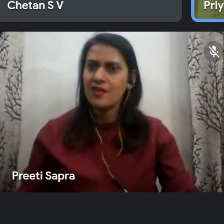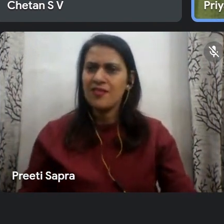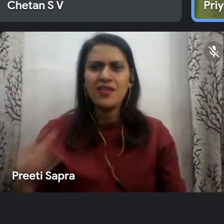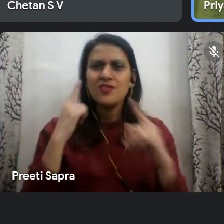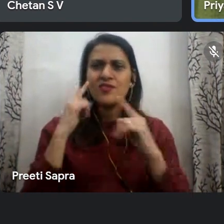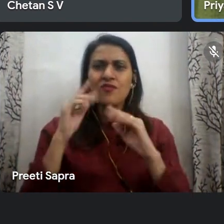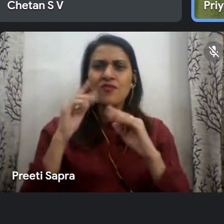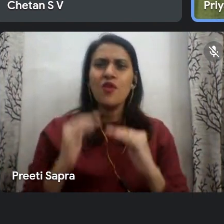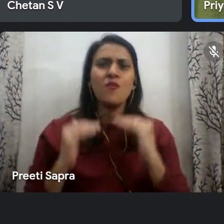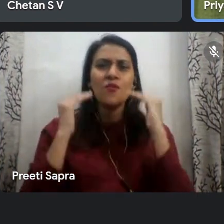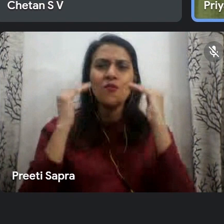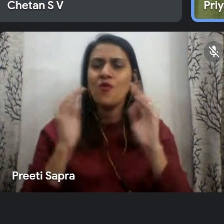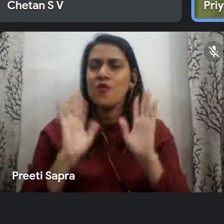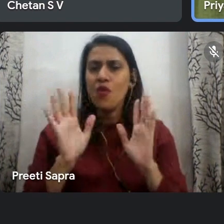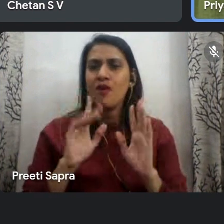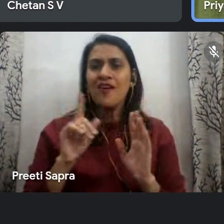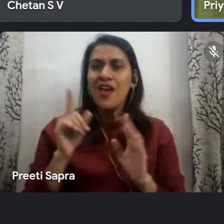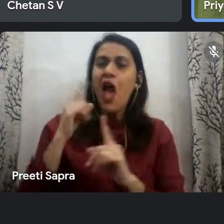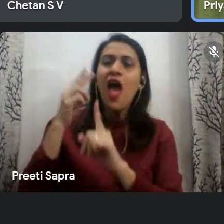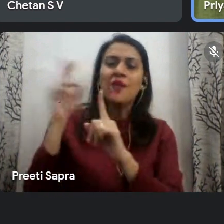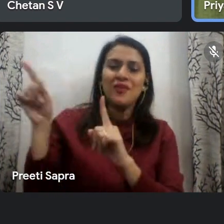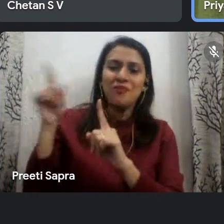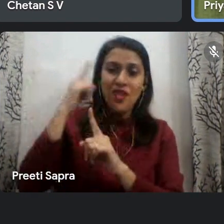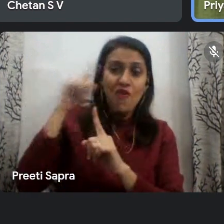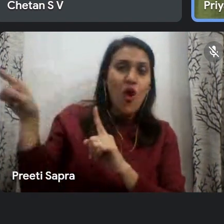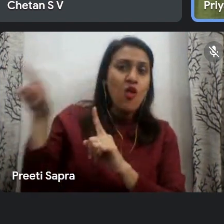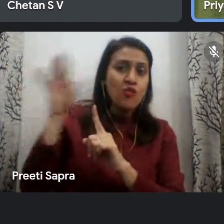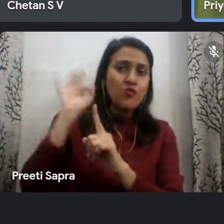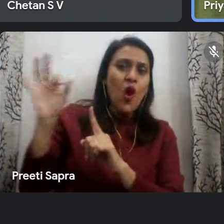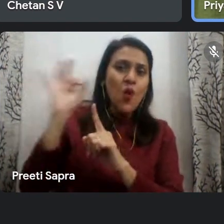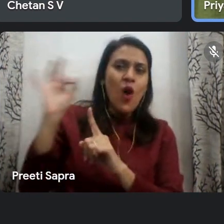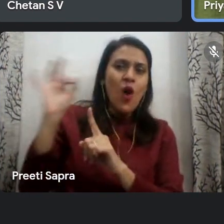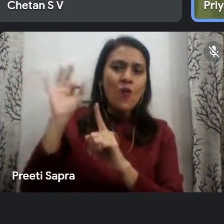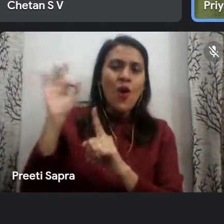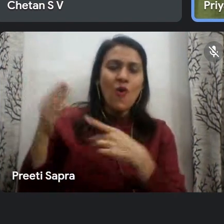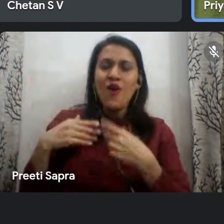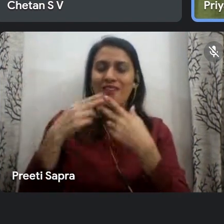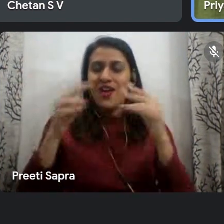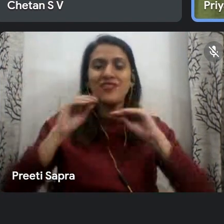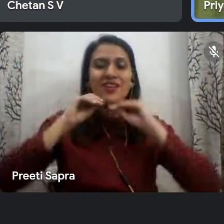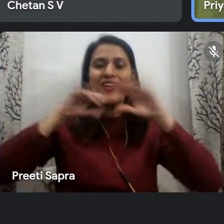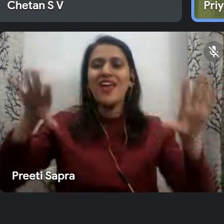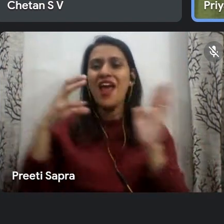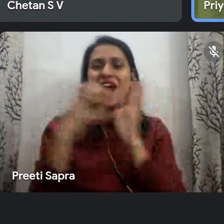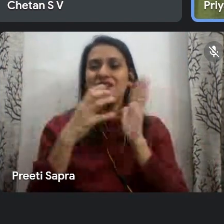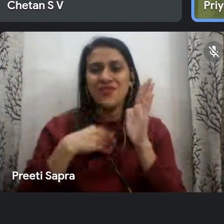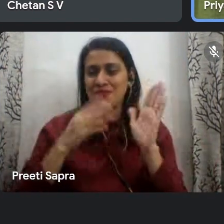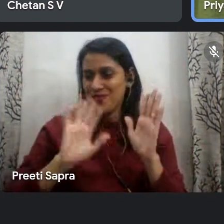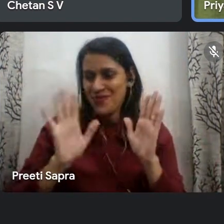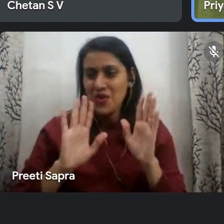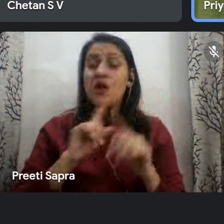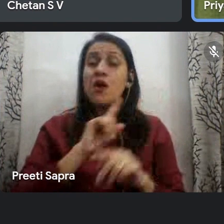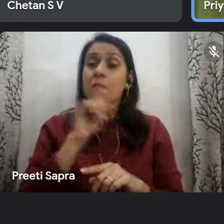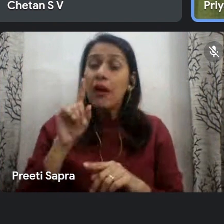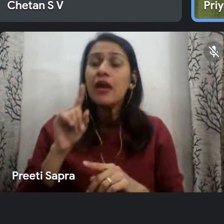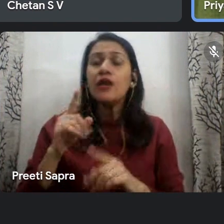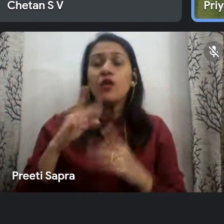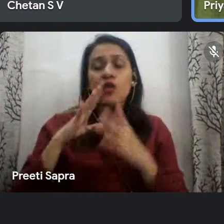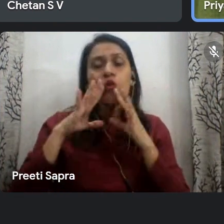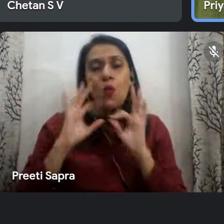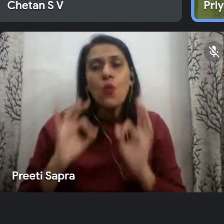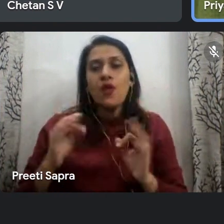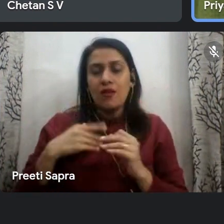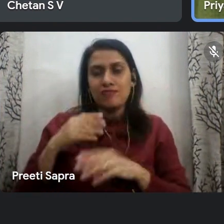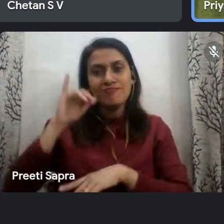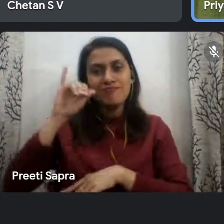for Brindavan, but I Brindavan really did change my life for the better. And it sort of brings